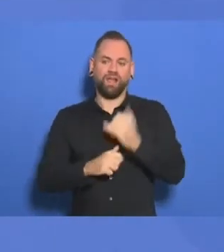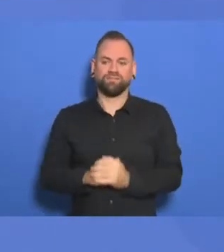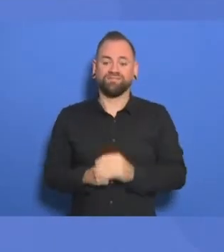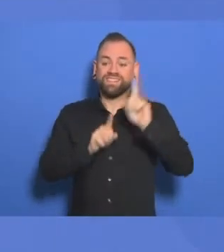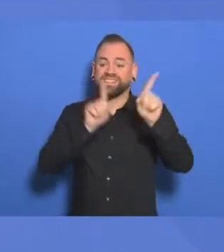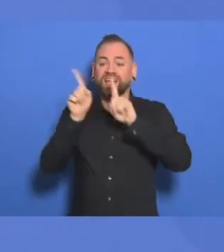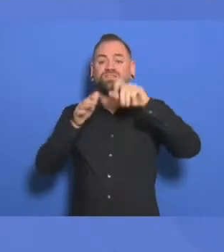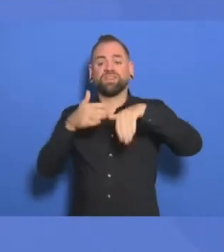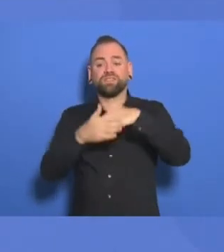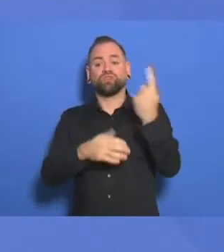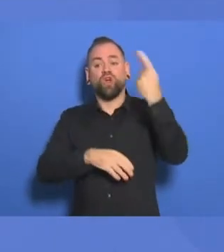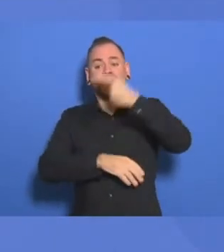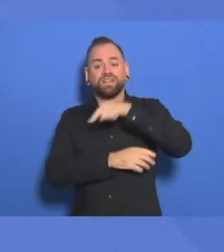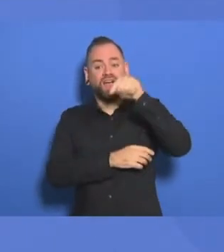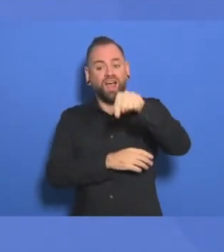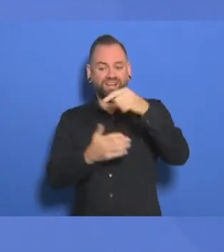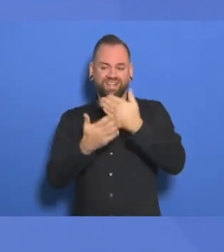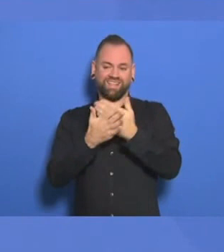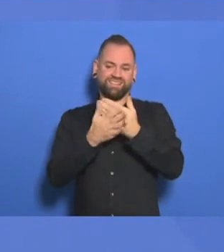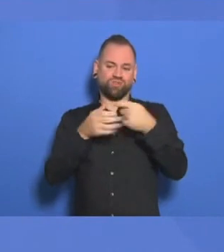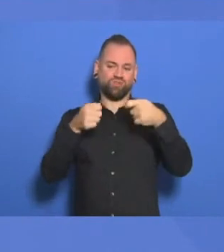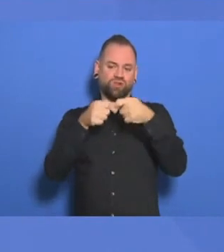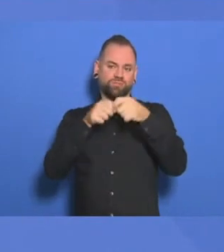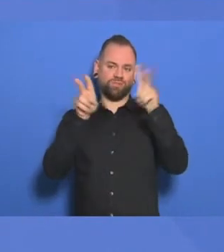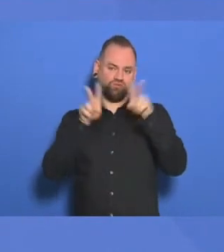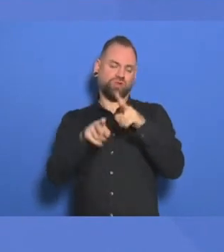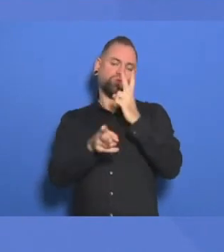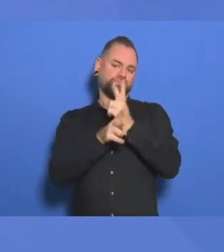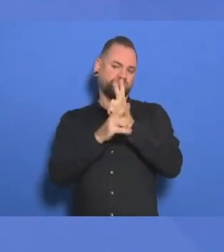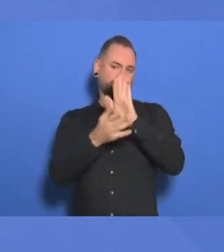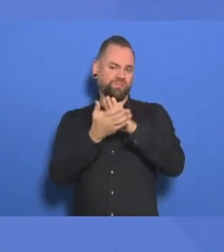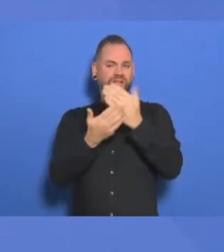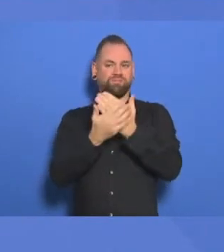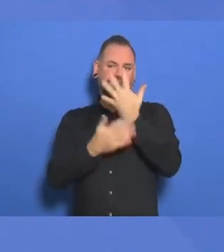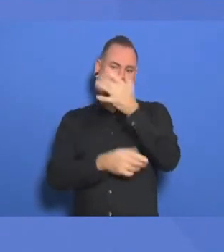We will close retail stores from Wednesday, December 16th,